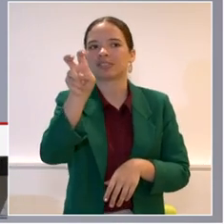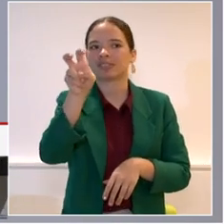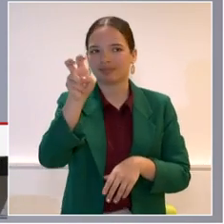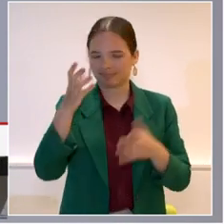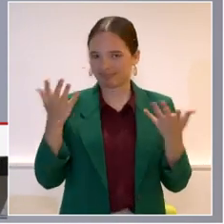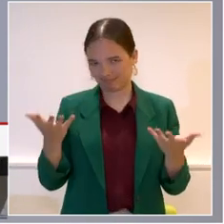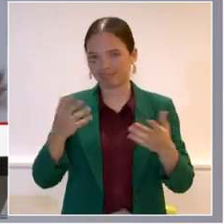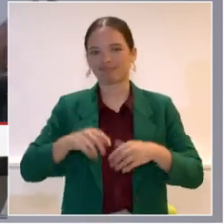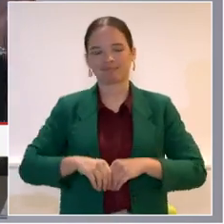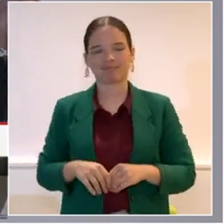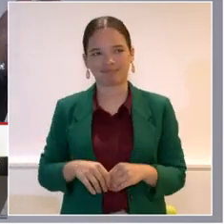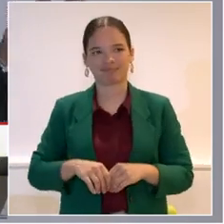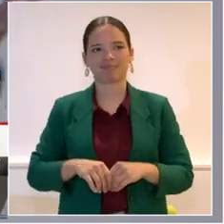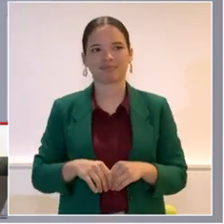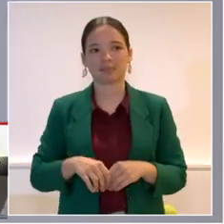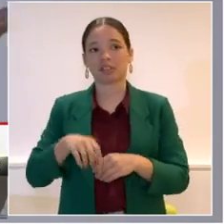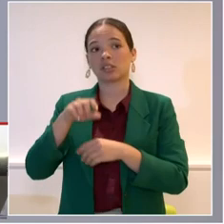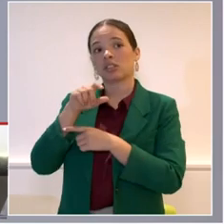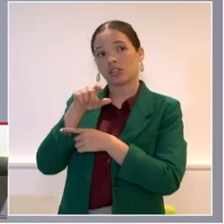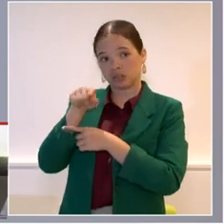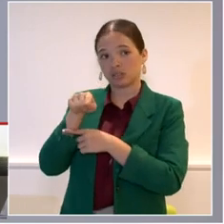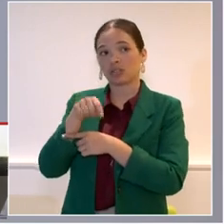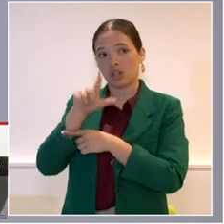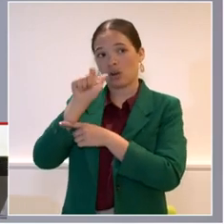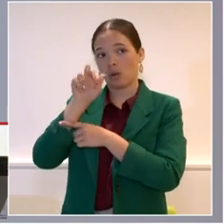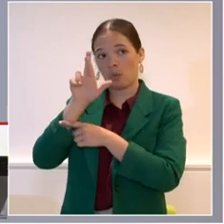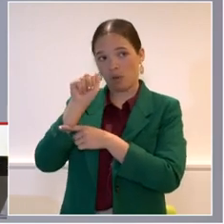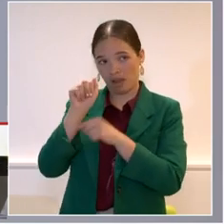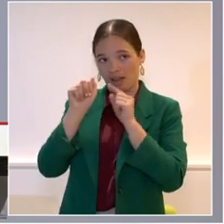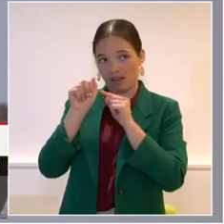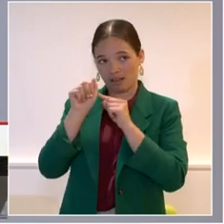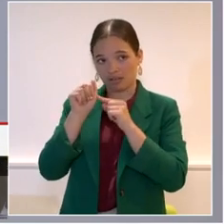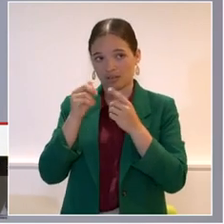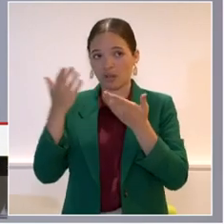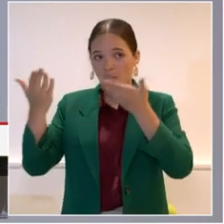Laura and team at DHS, let's give them a big round of applause.